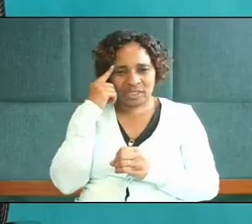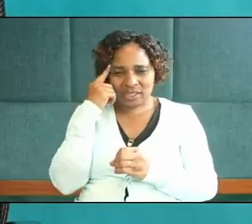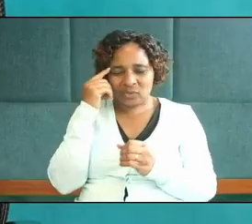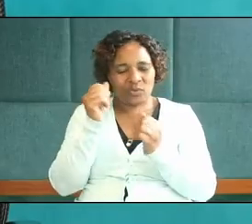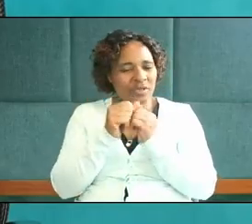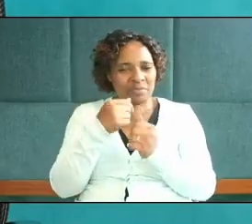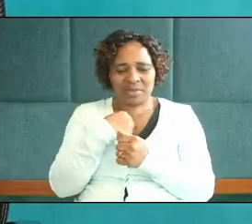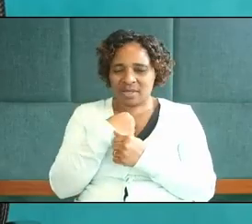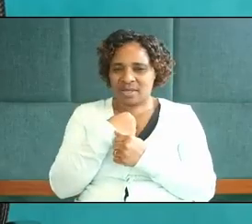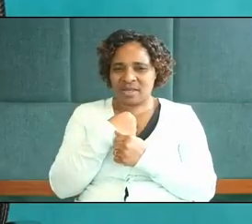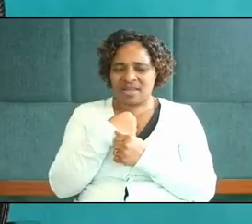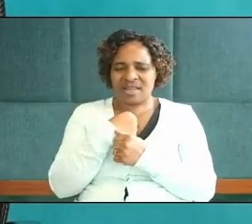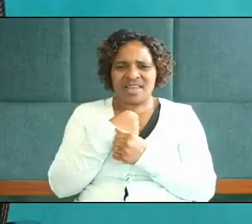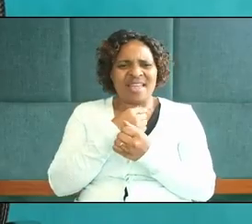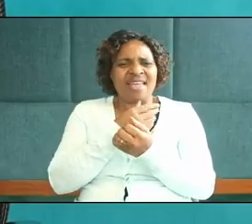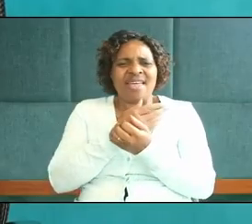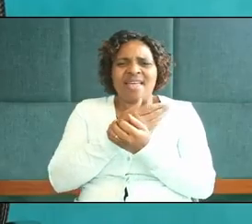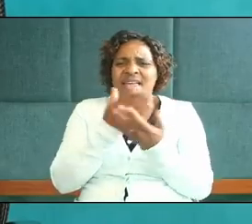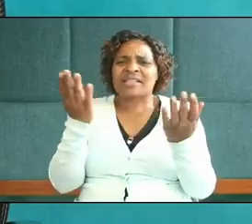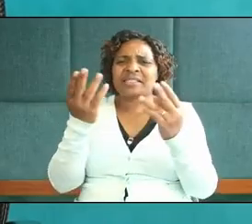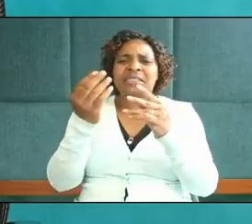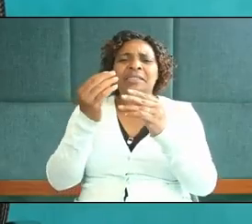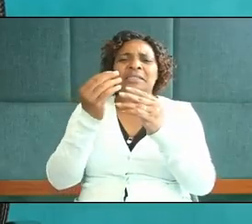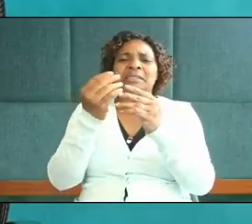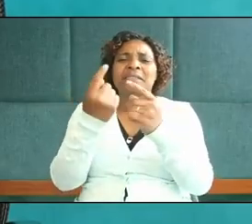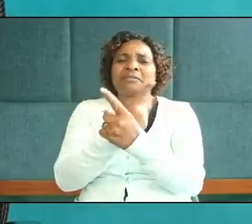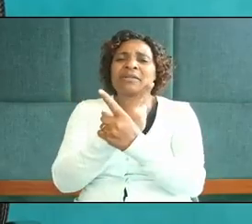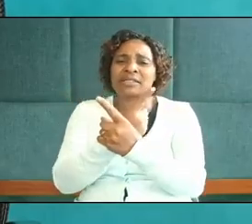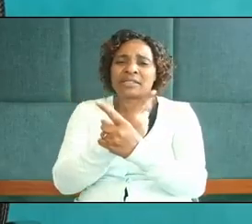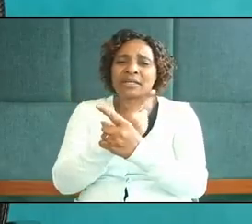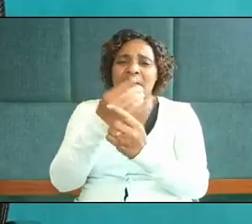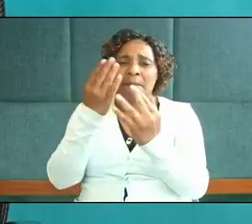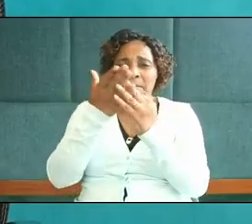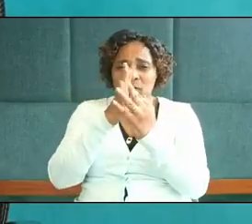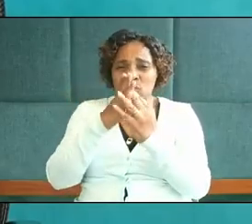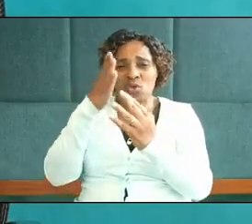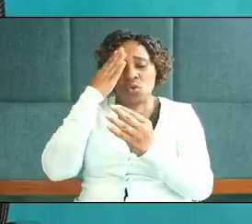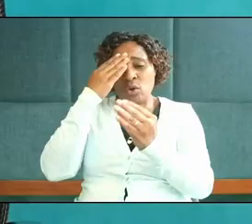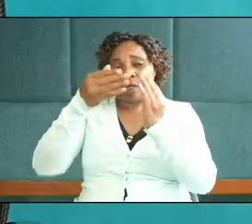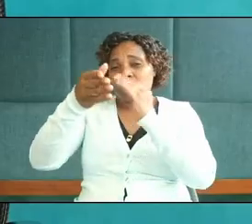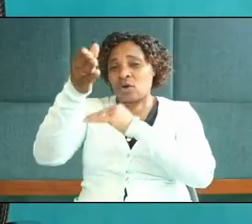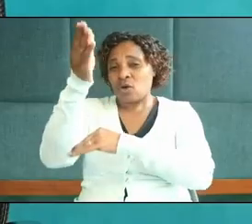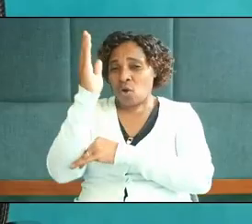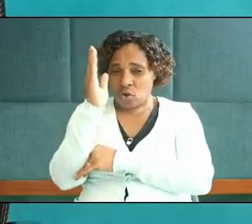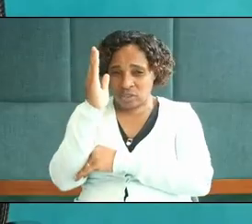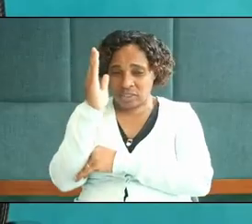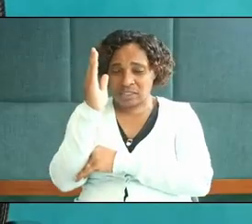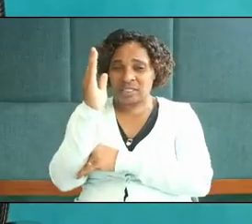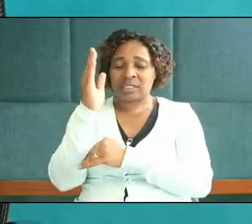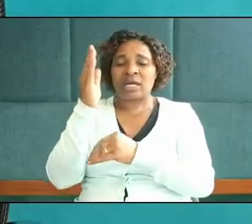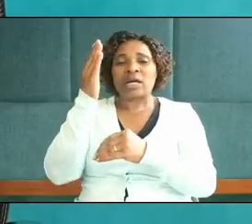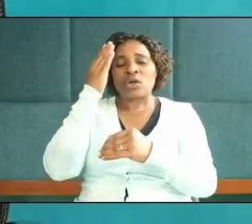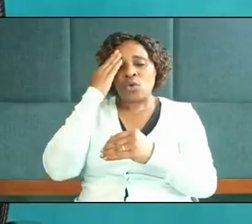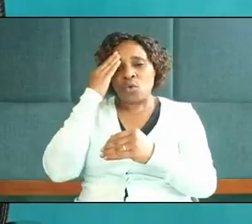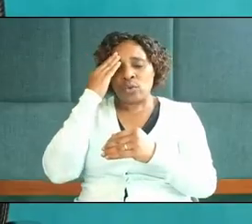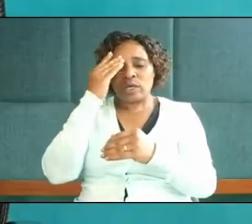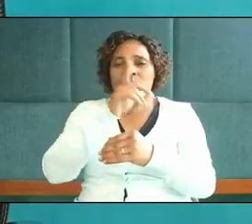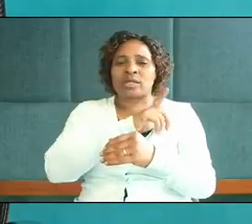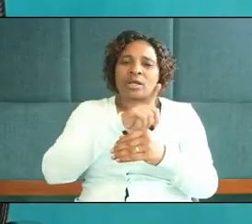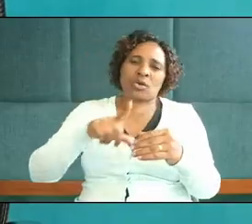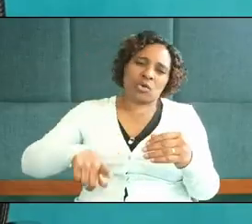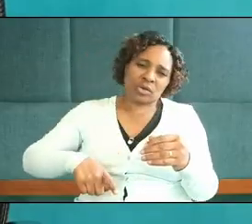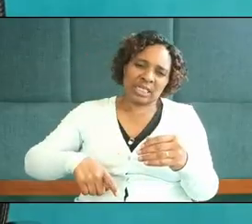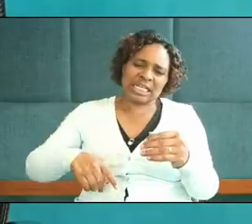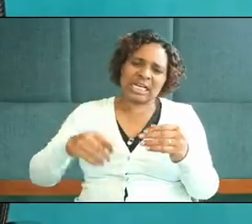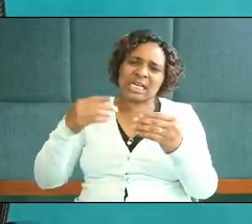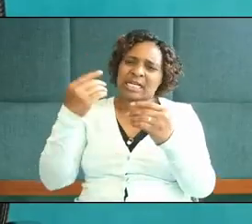me. Is there a difference between knowing the Lord and knowing of God? Is there